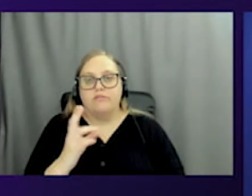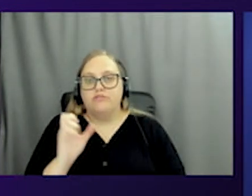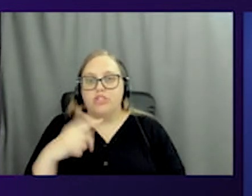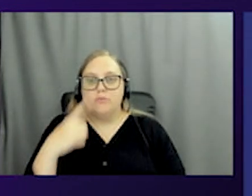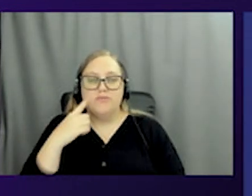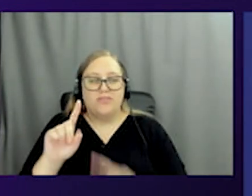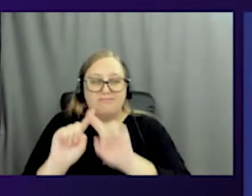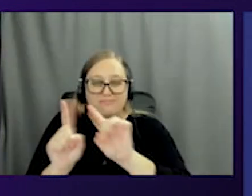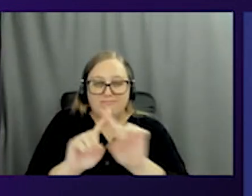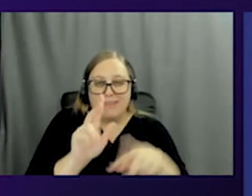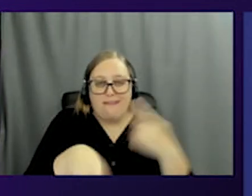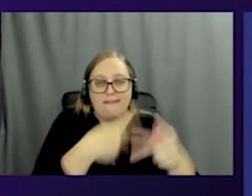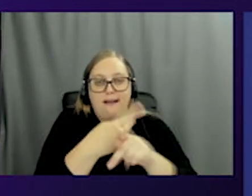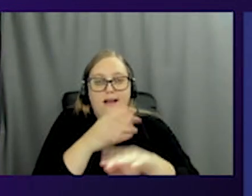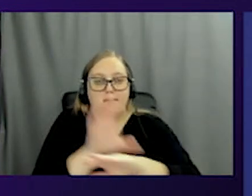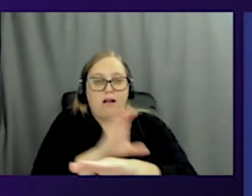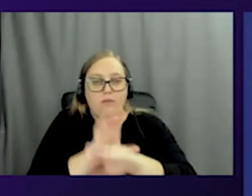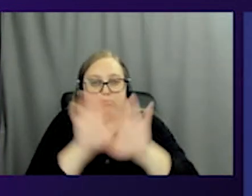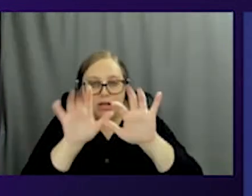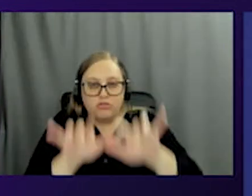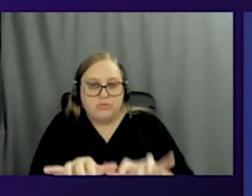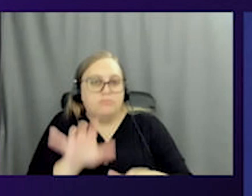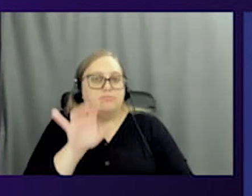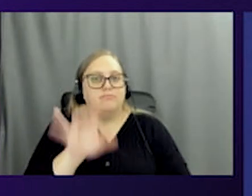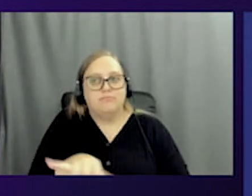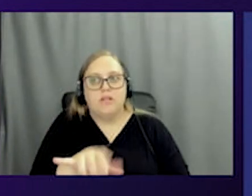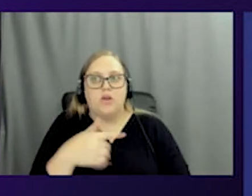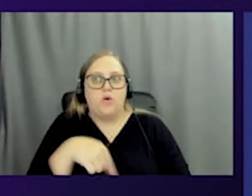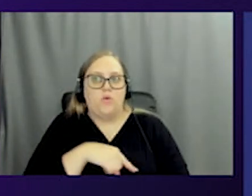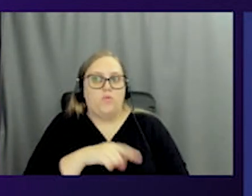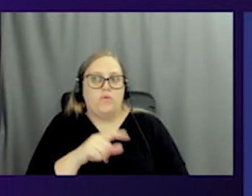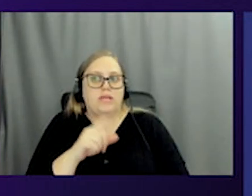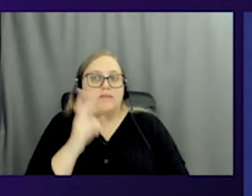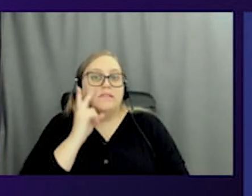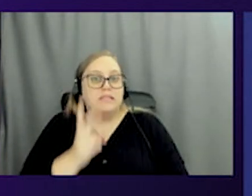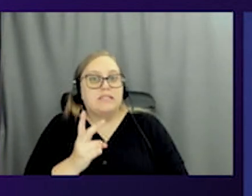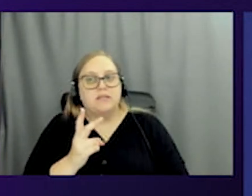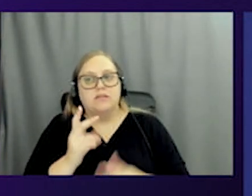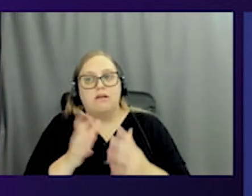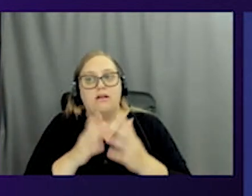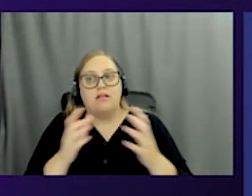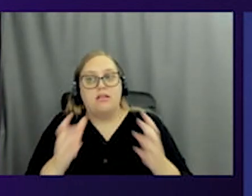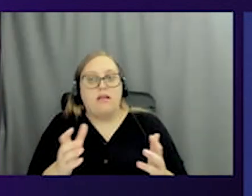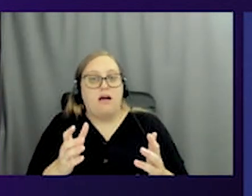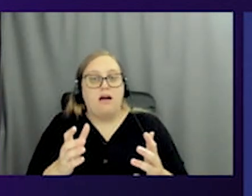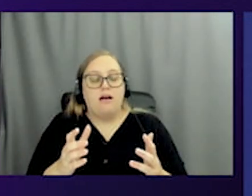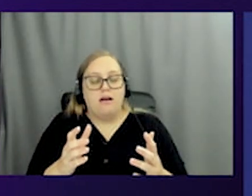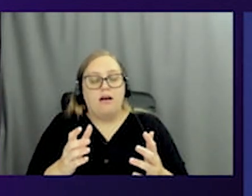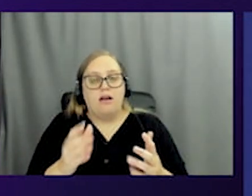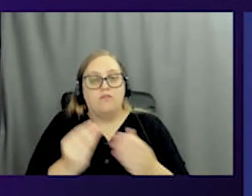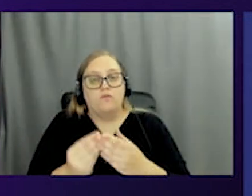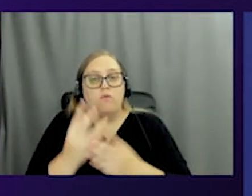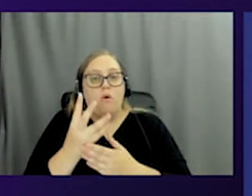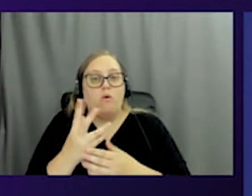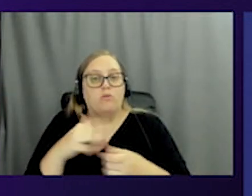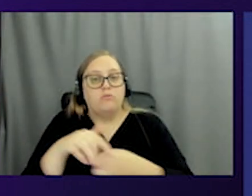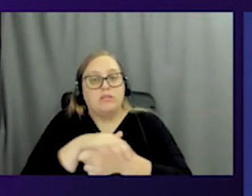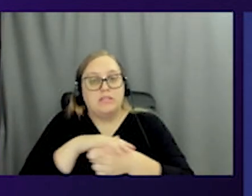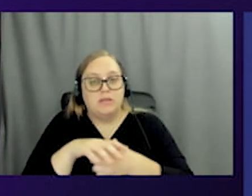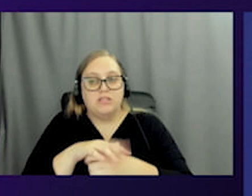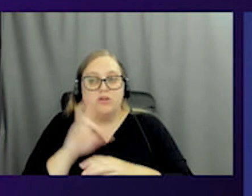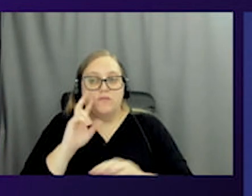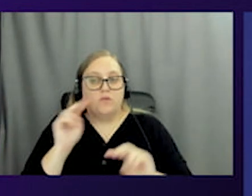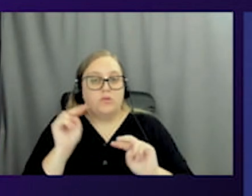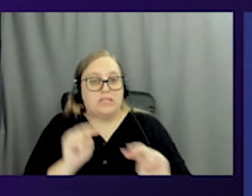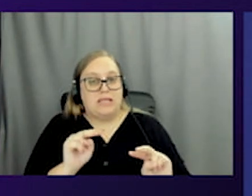of computation. And we have been seeing, right, that there's a lot of growing in the space in terms, if you go to an auto-driving